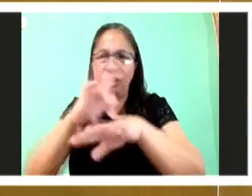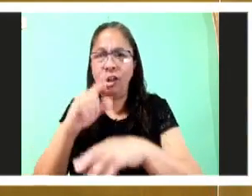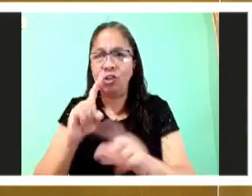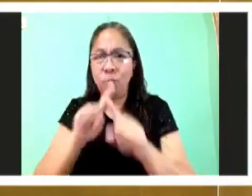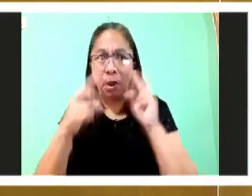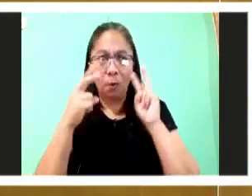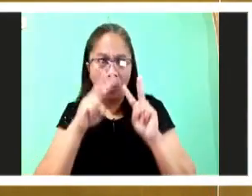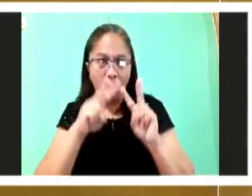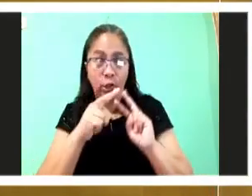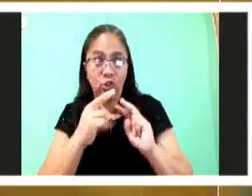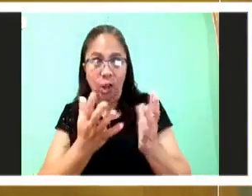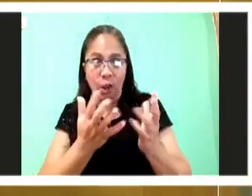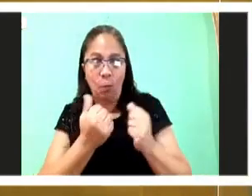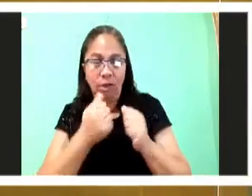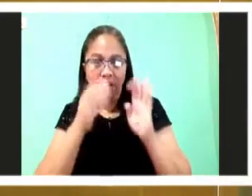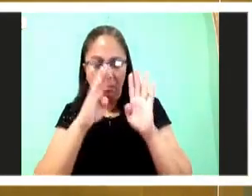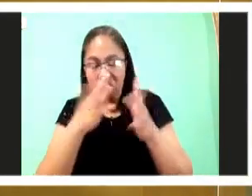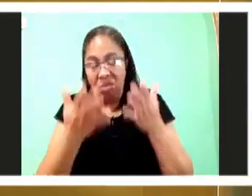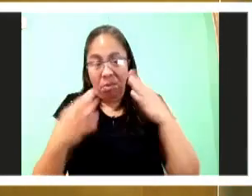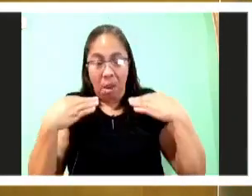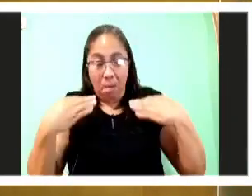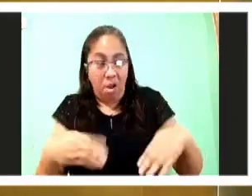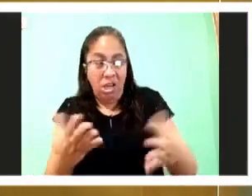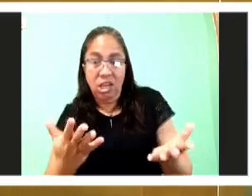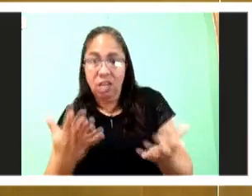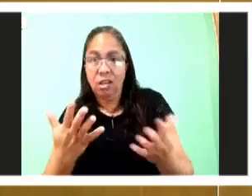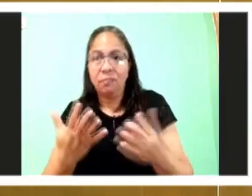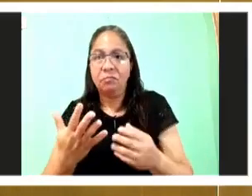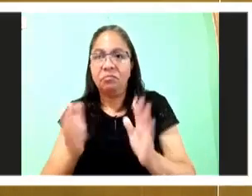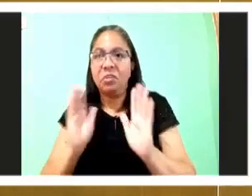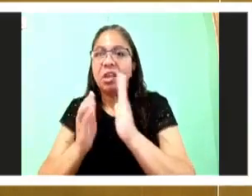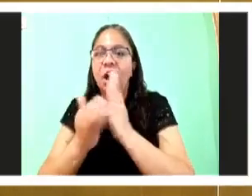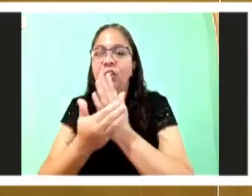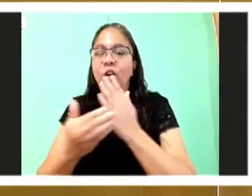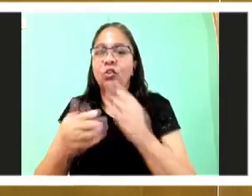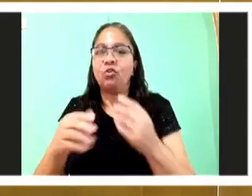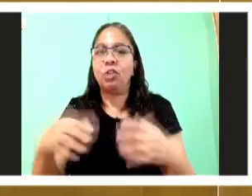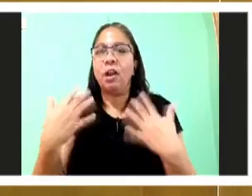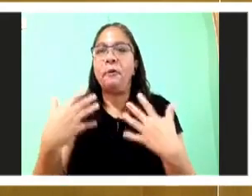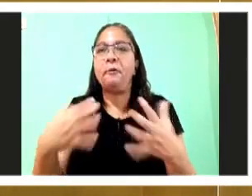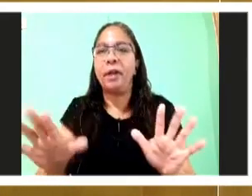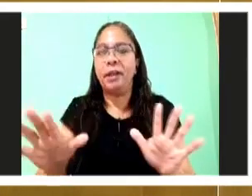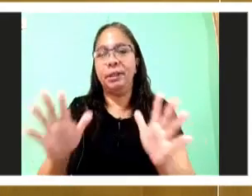We live in the most sexualized age that has ever been.